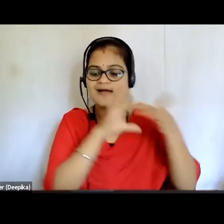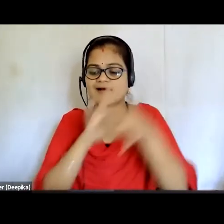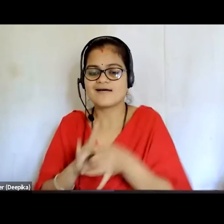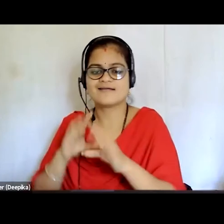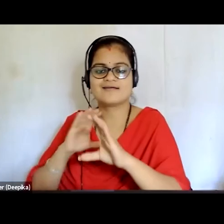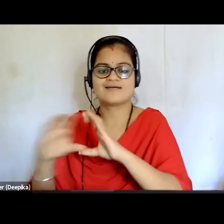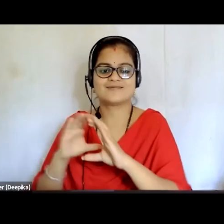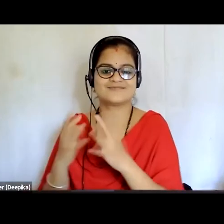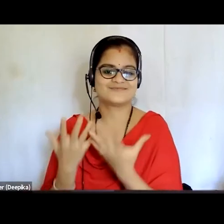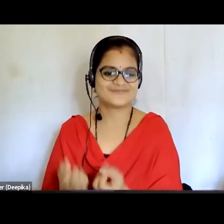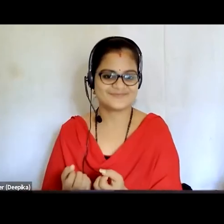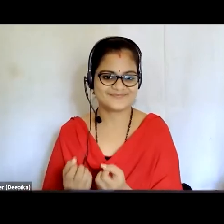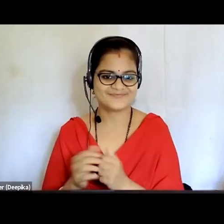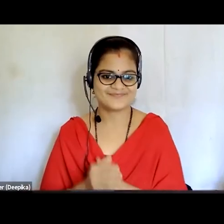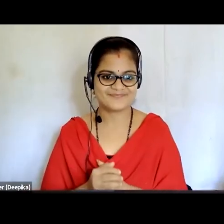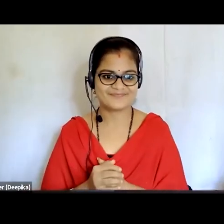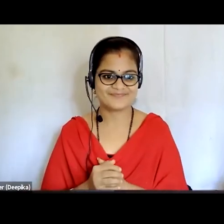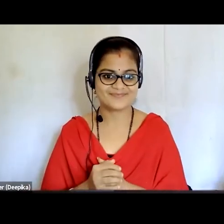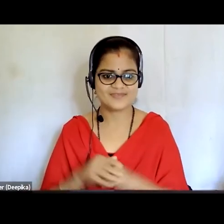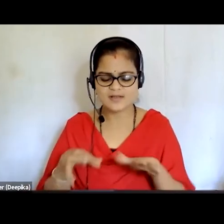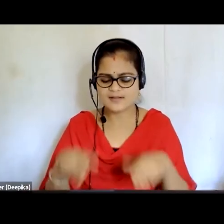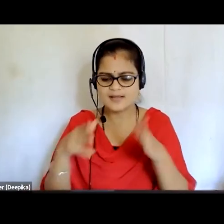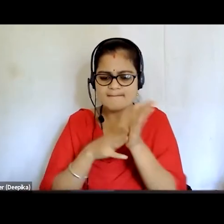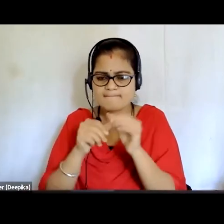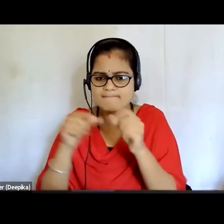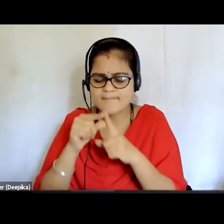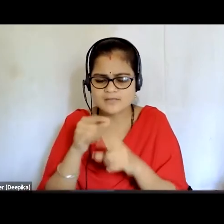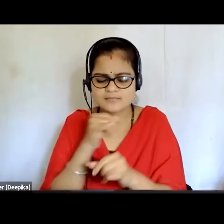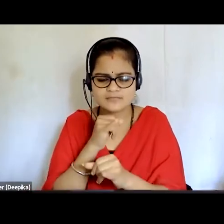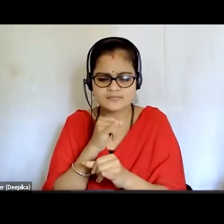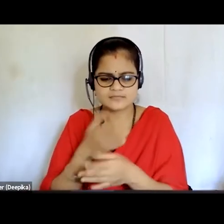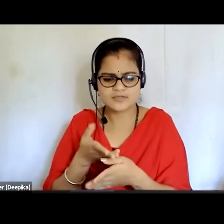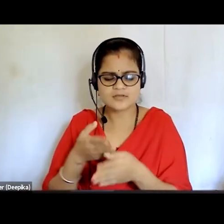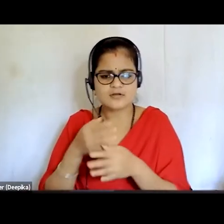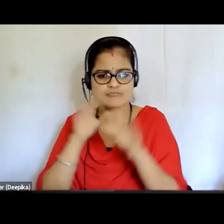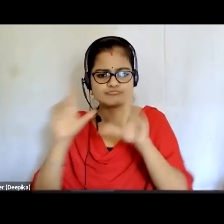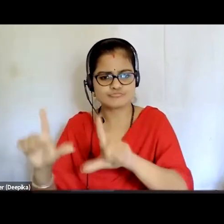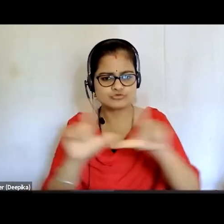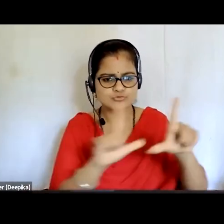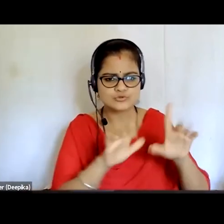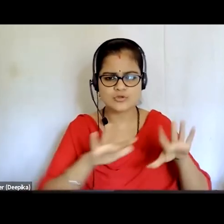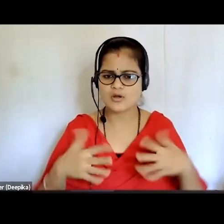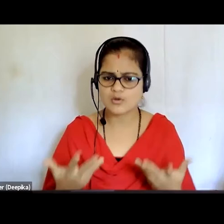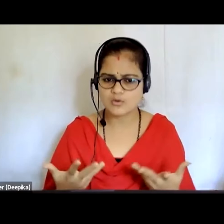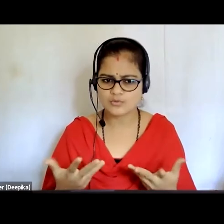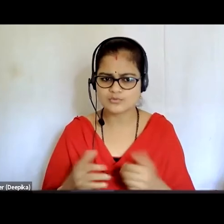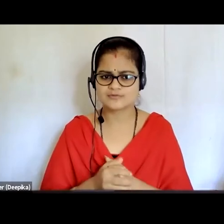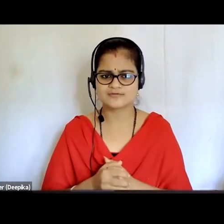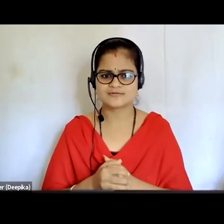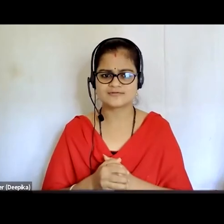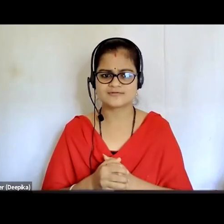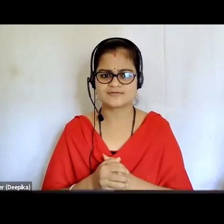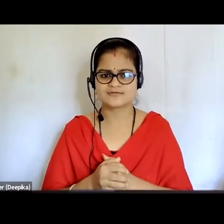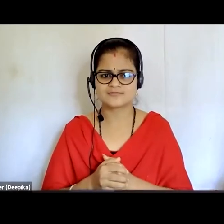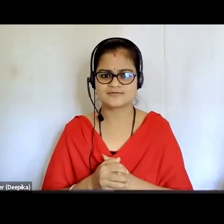But then, what would MAP the museum sound like? And that's when the idea of a sonic identity